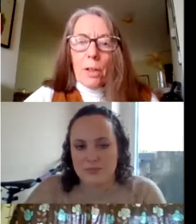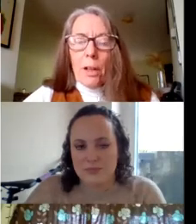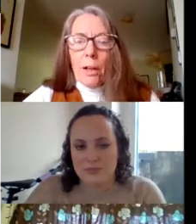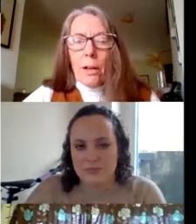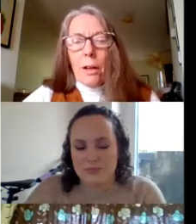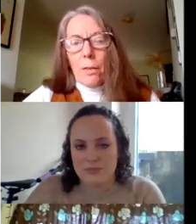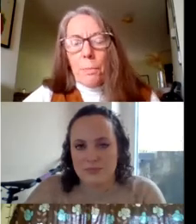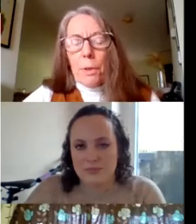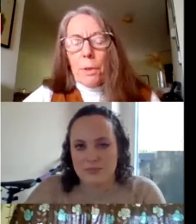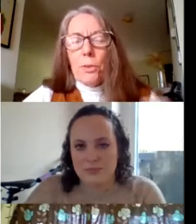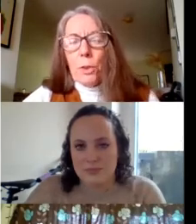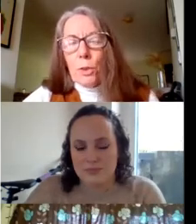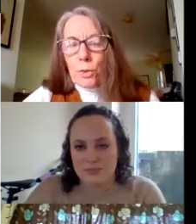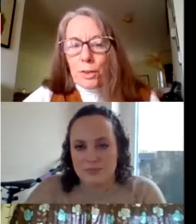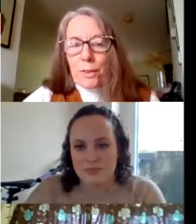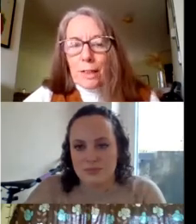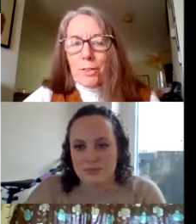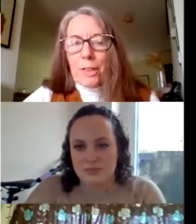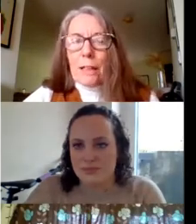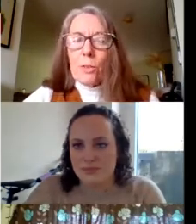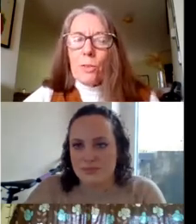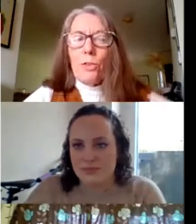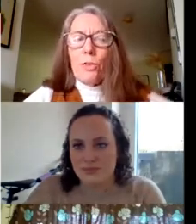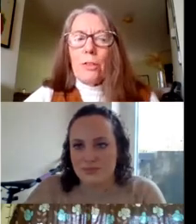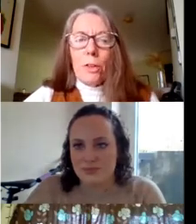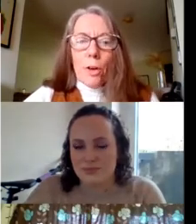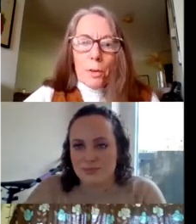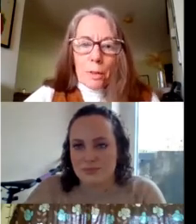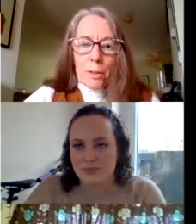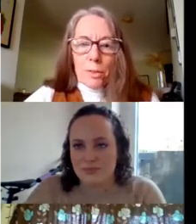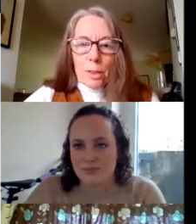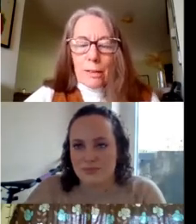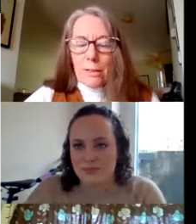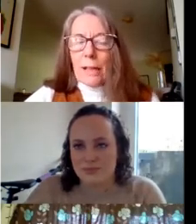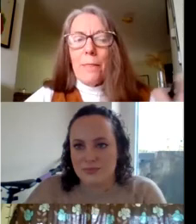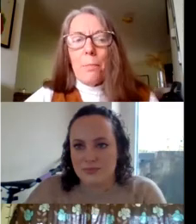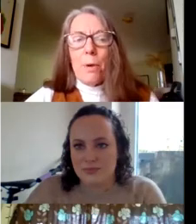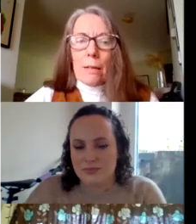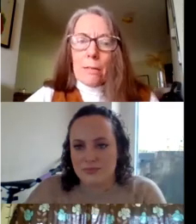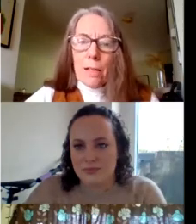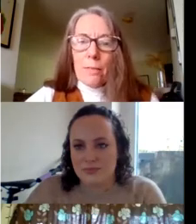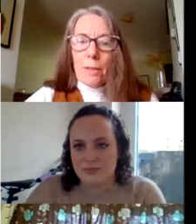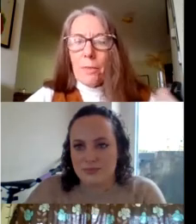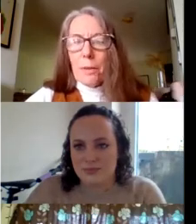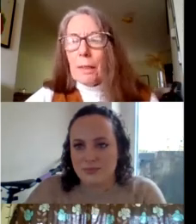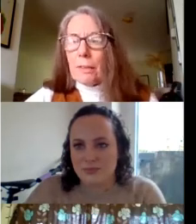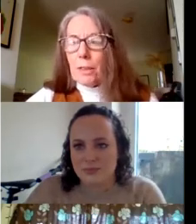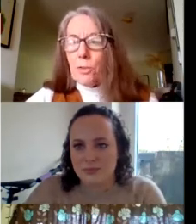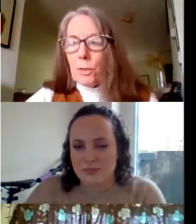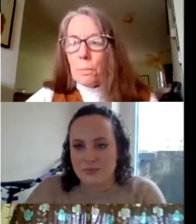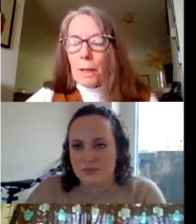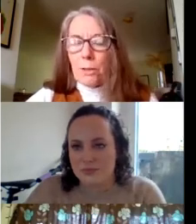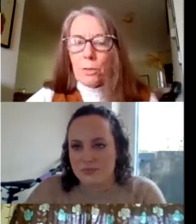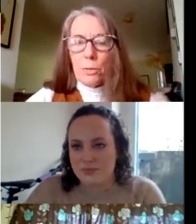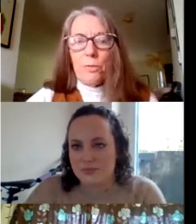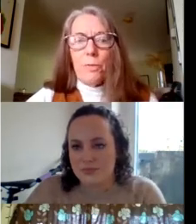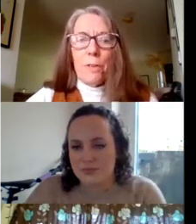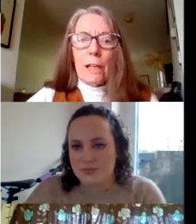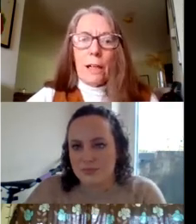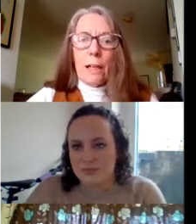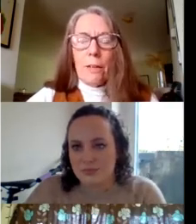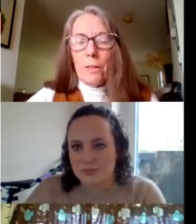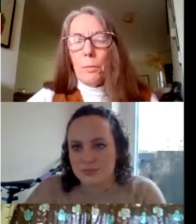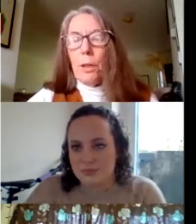left, the person who looked at these things, she saw them as again, the branding, that the message to the patients was